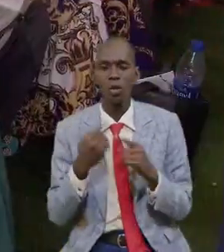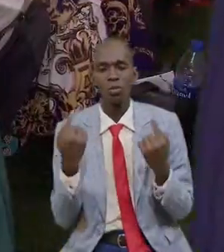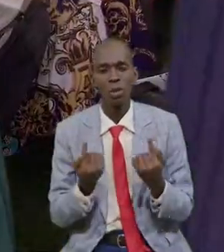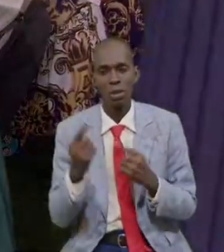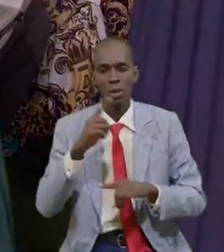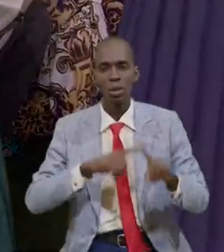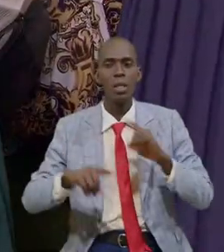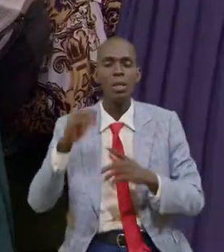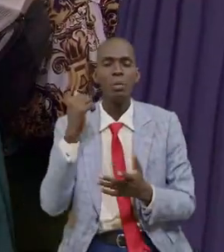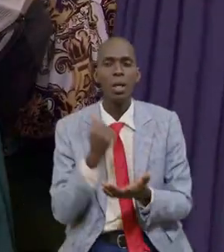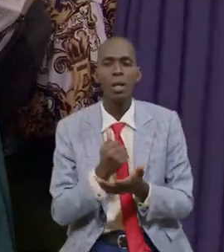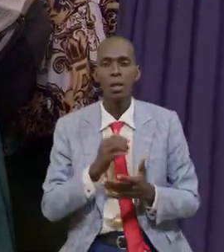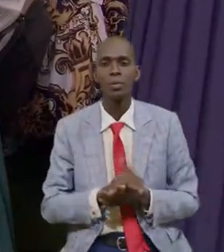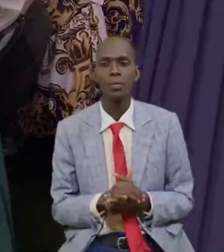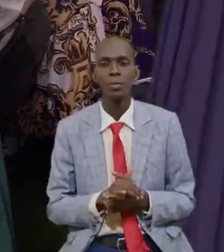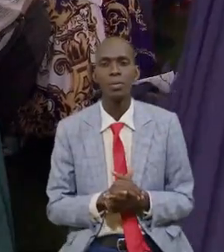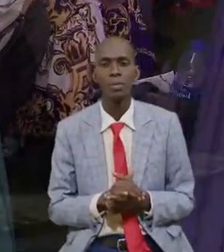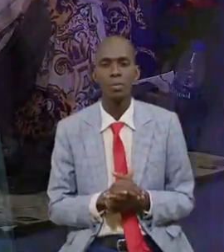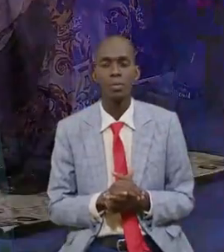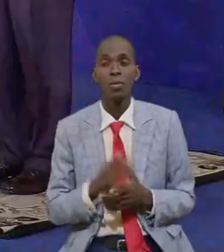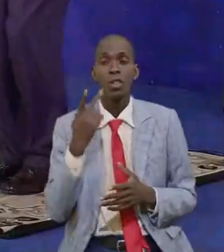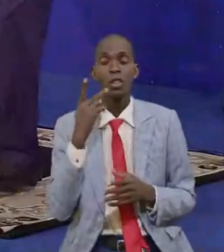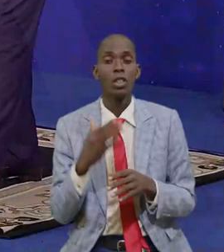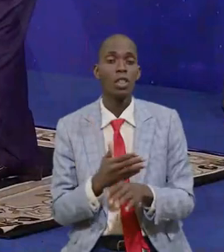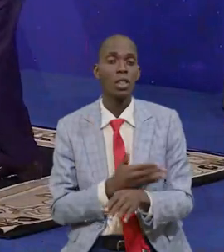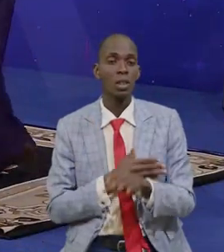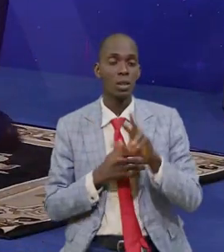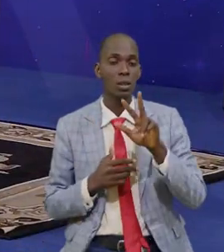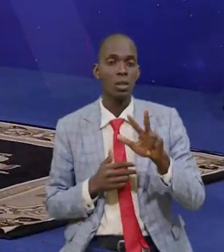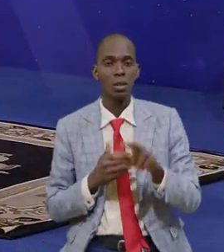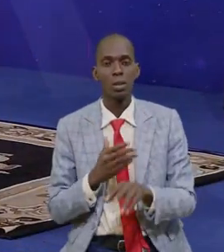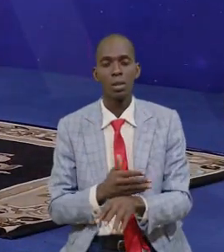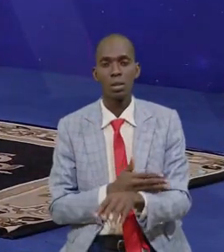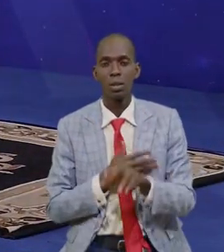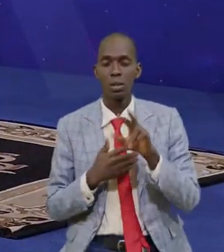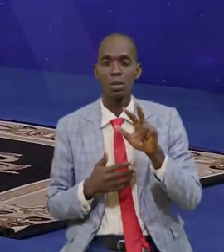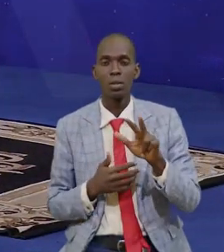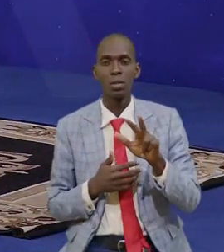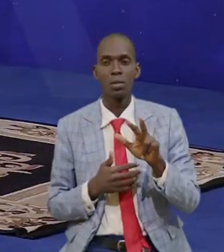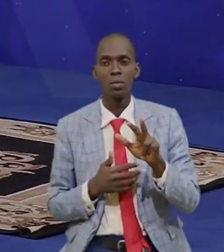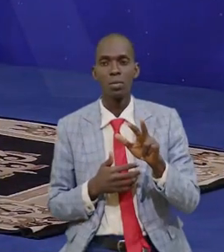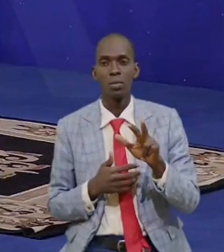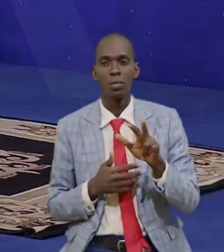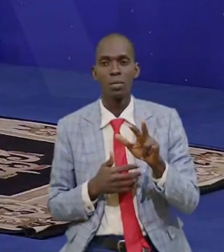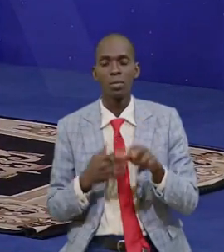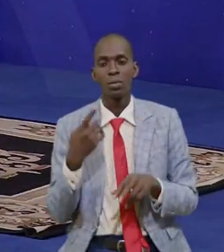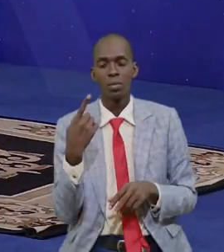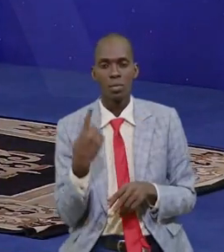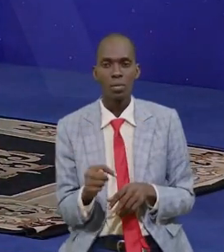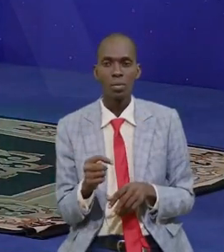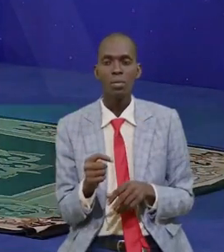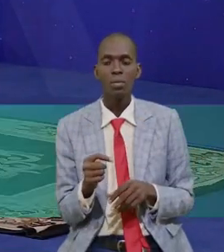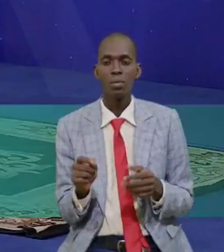amen. We're looking at number three here. Number three is the petition